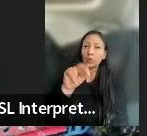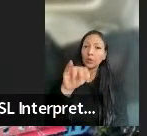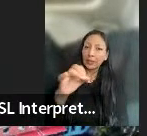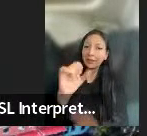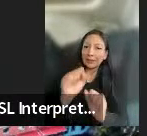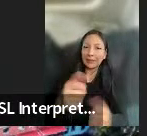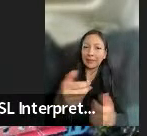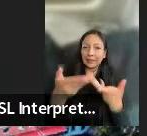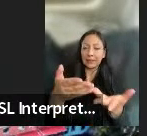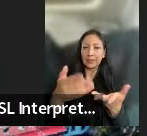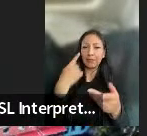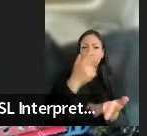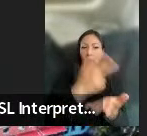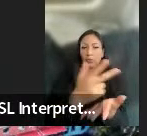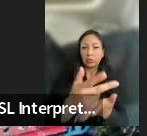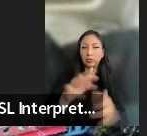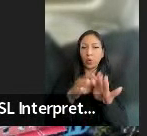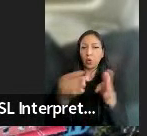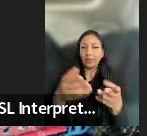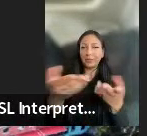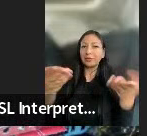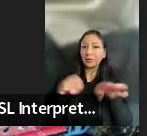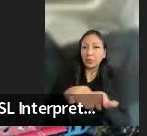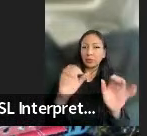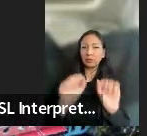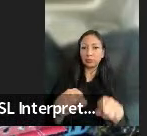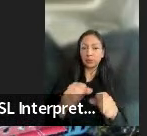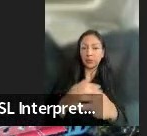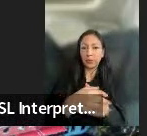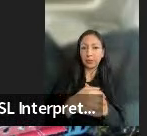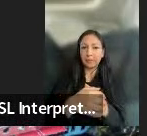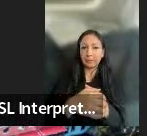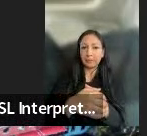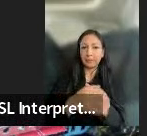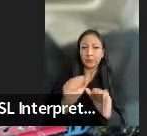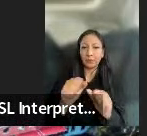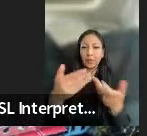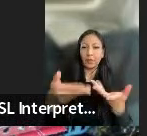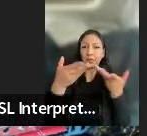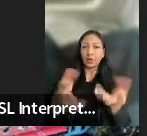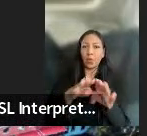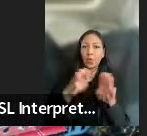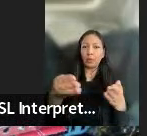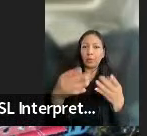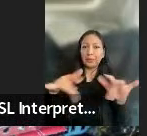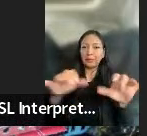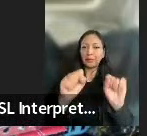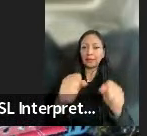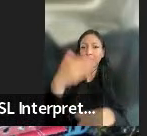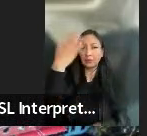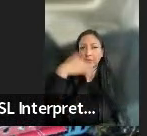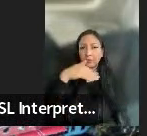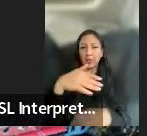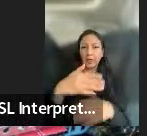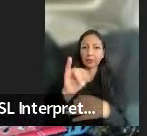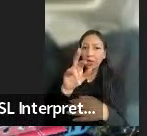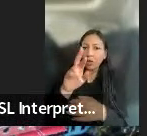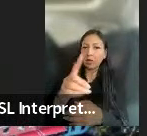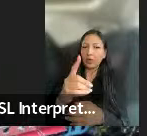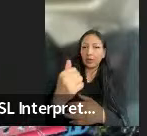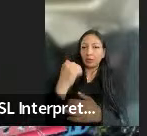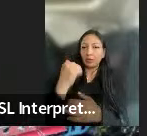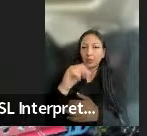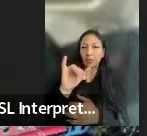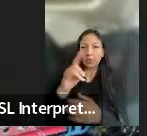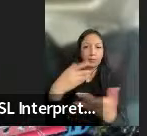off-street parking spaces, open or enclosed, to obstruct a number of required open spaces, required front yards, required rear yards,